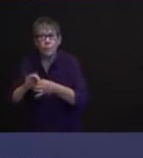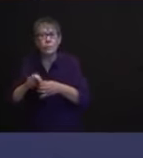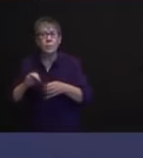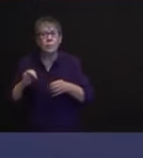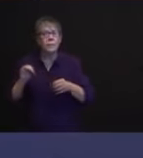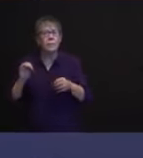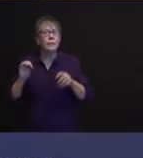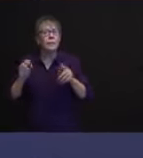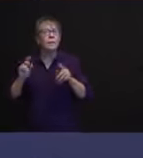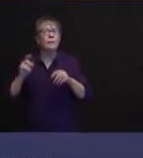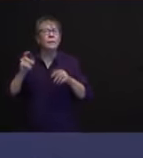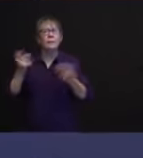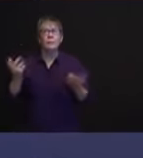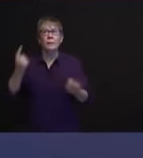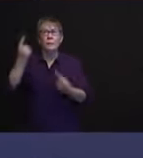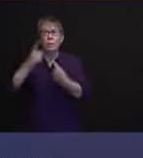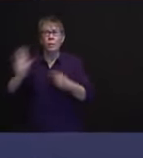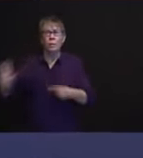important information about